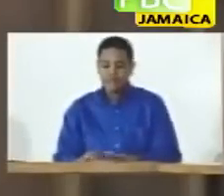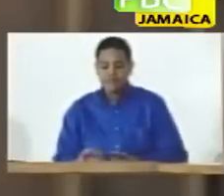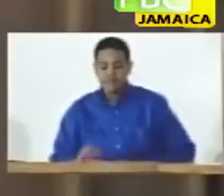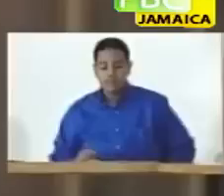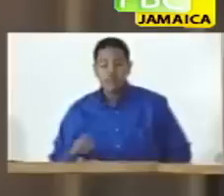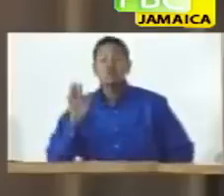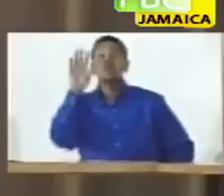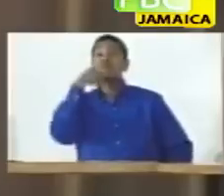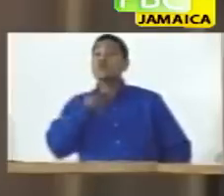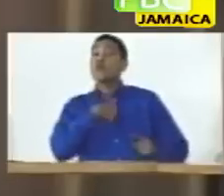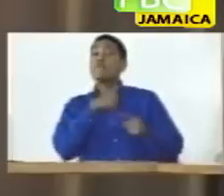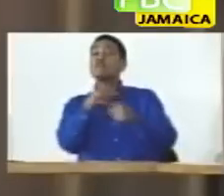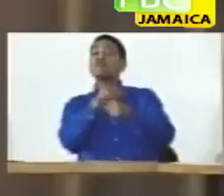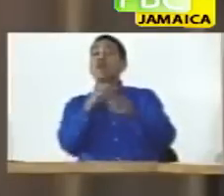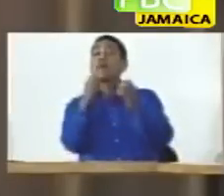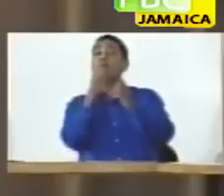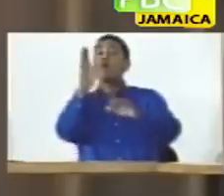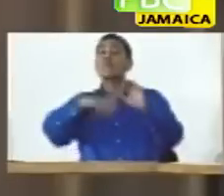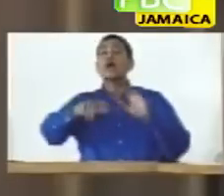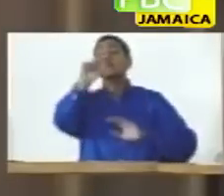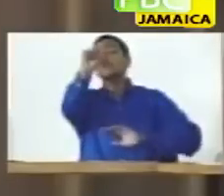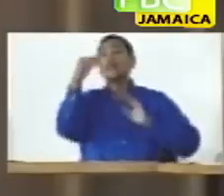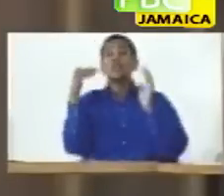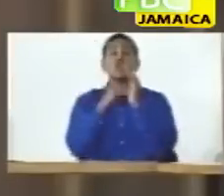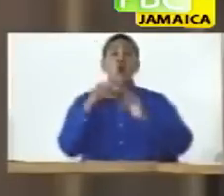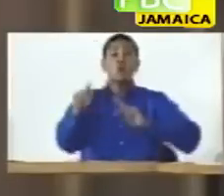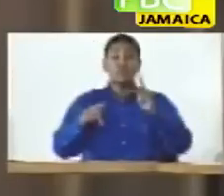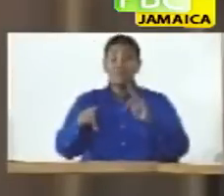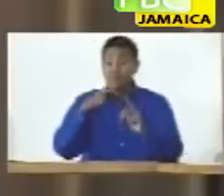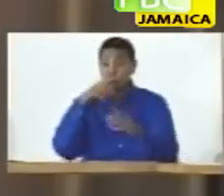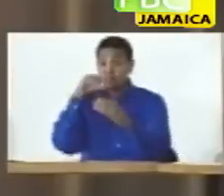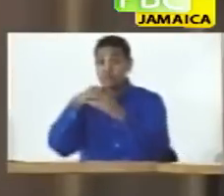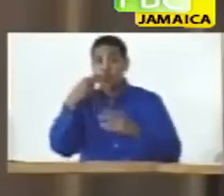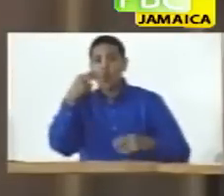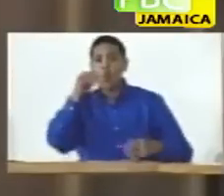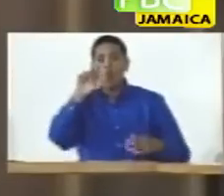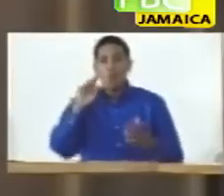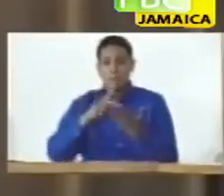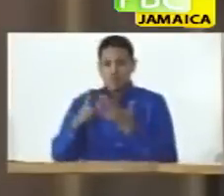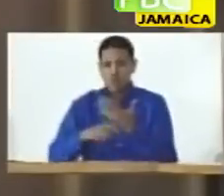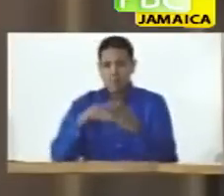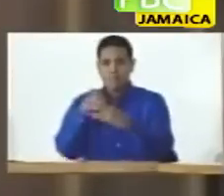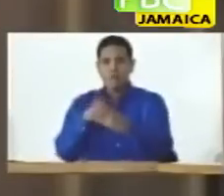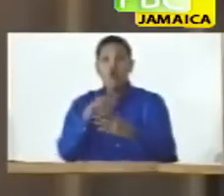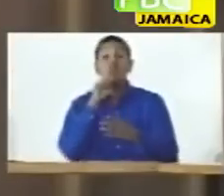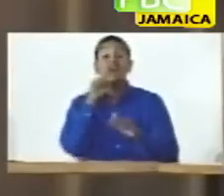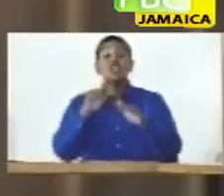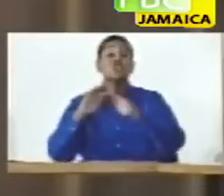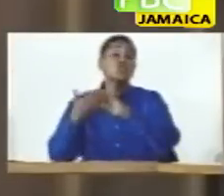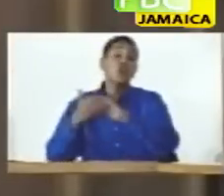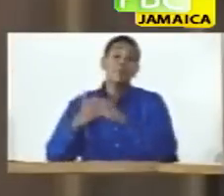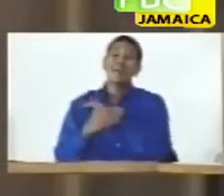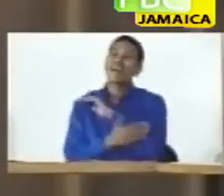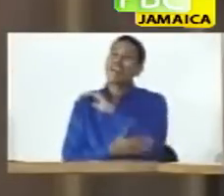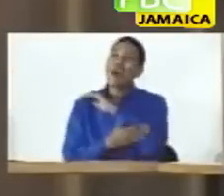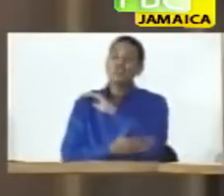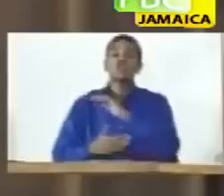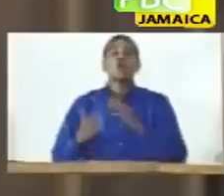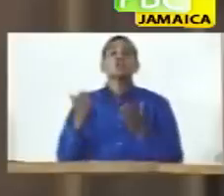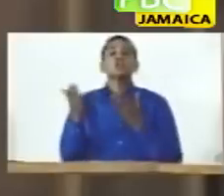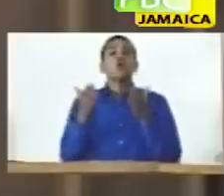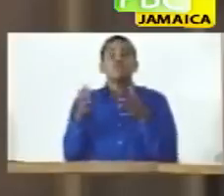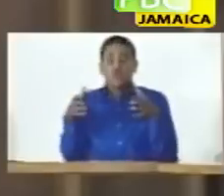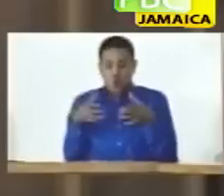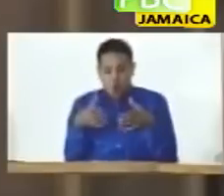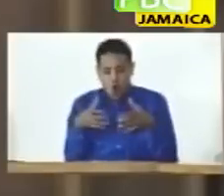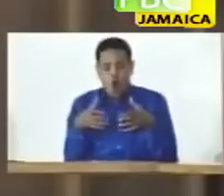We have trained more than 20,000 persons through the HOPE program and the Jamaica National Service Corps, and